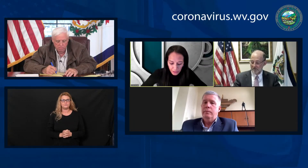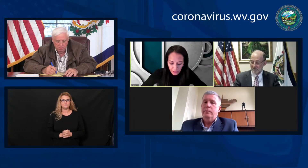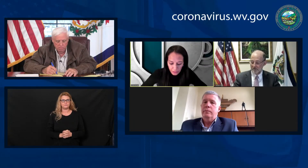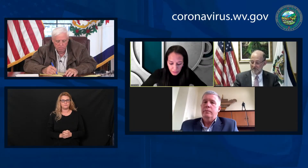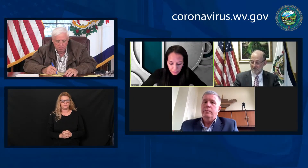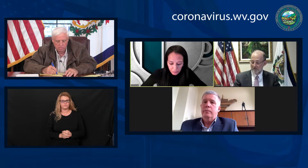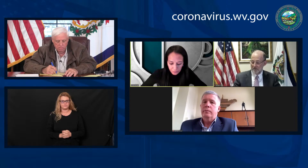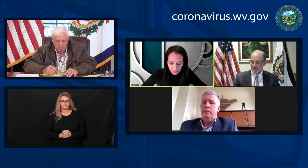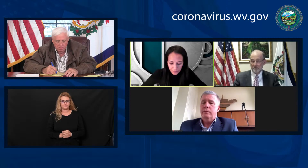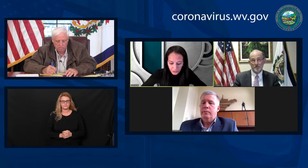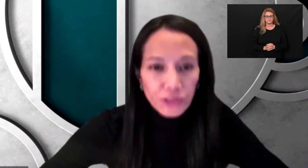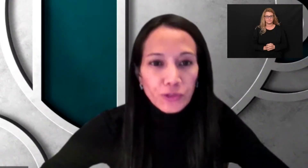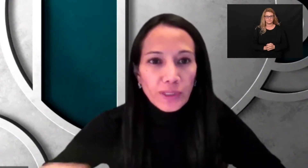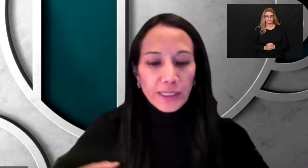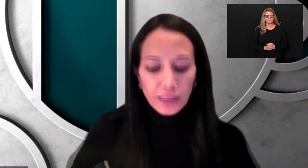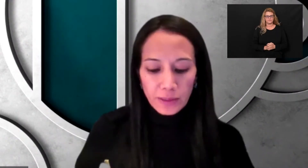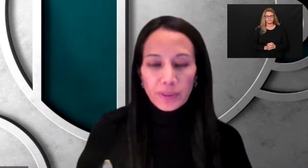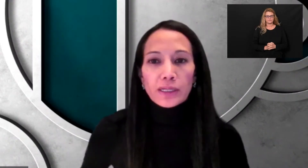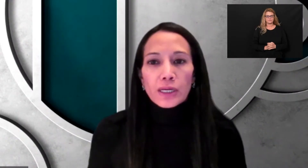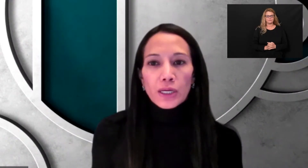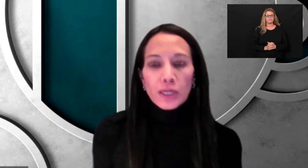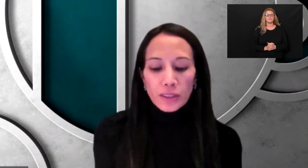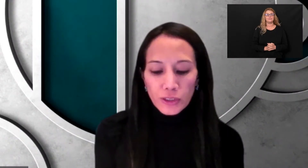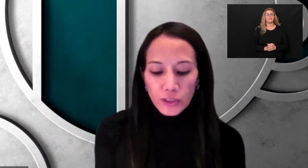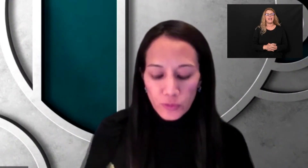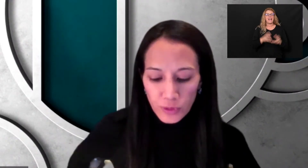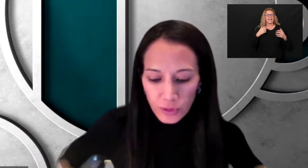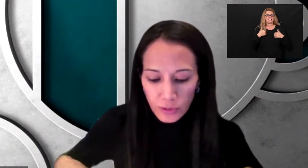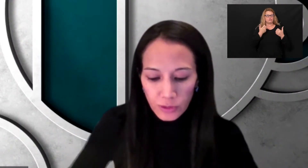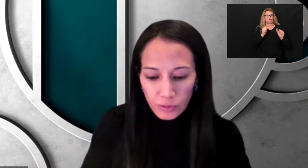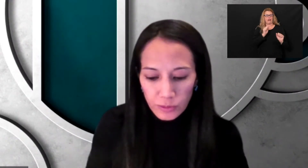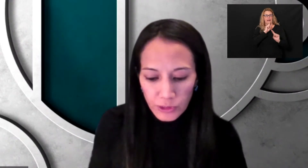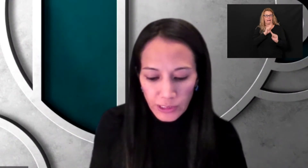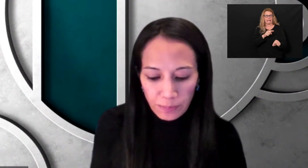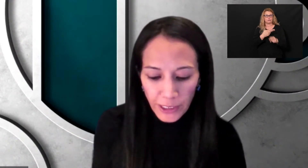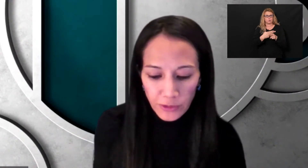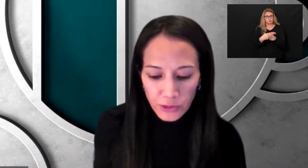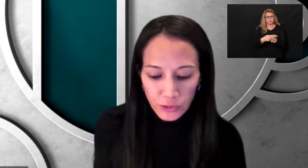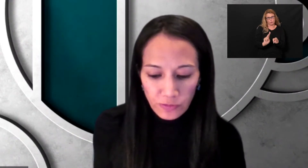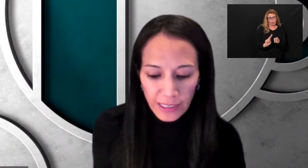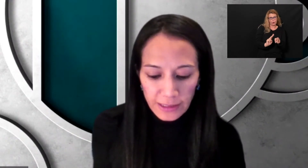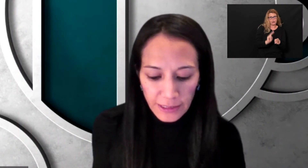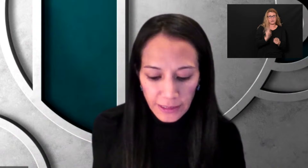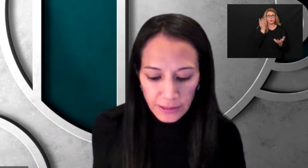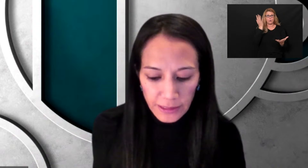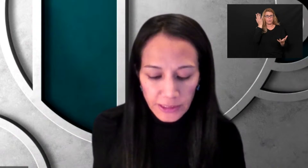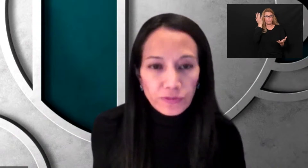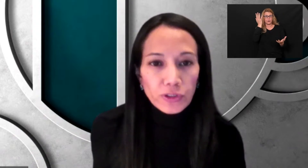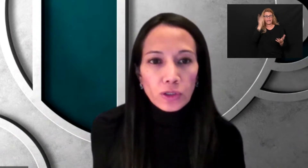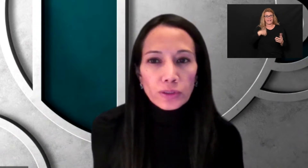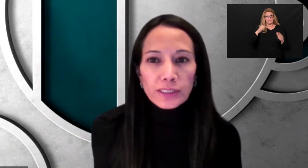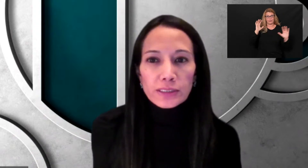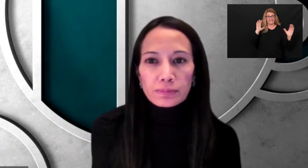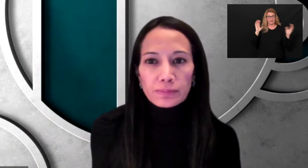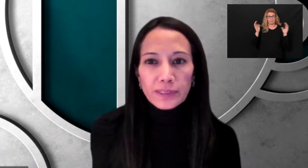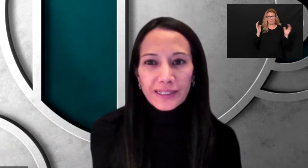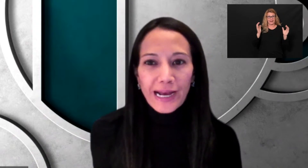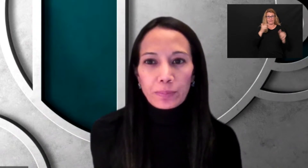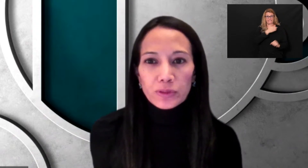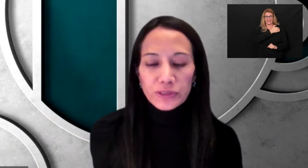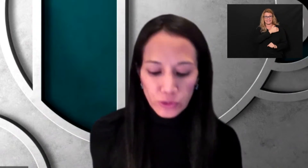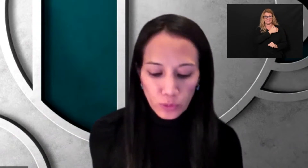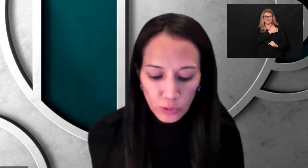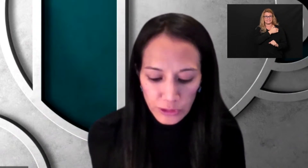I'll try to make it not too lengthy, but to compare the two vaccines is difficult. It's